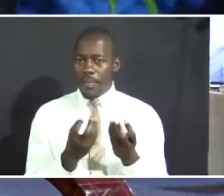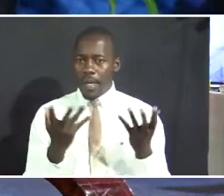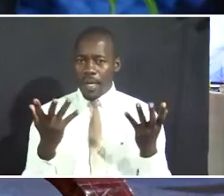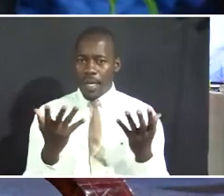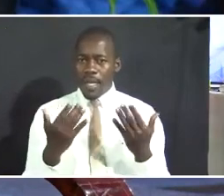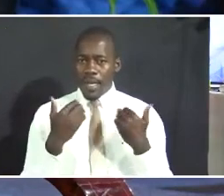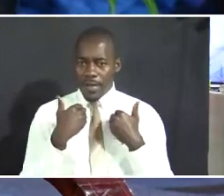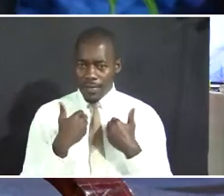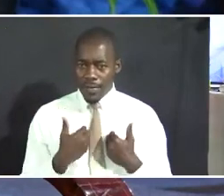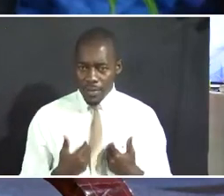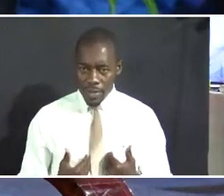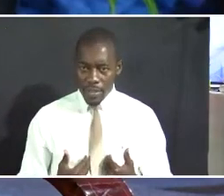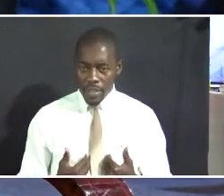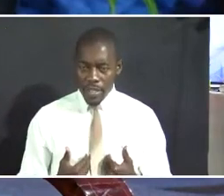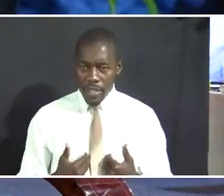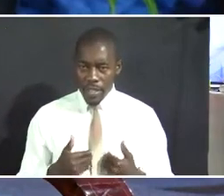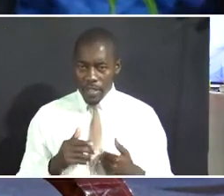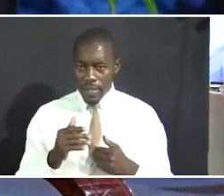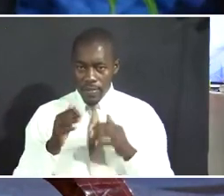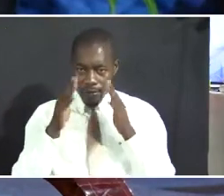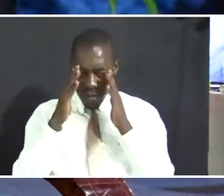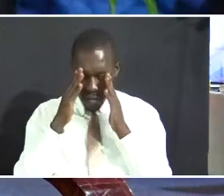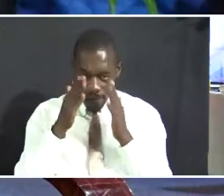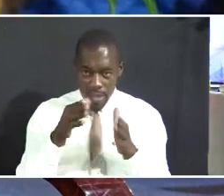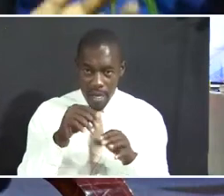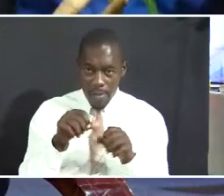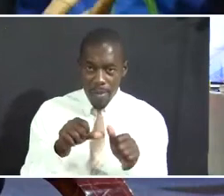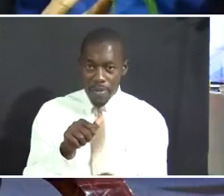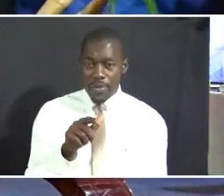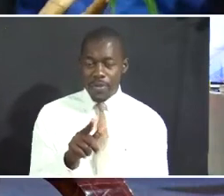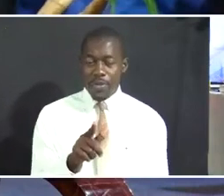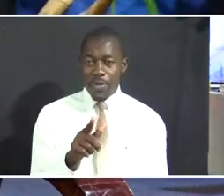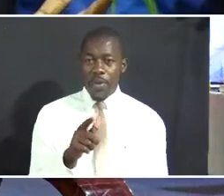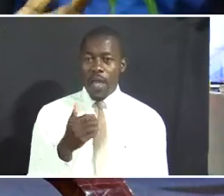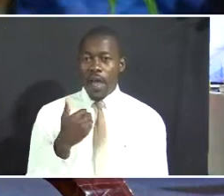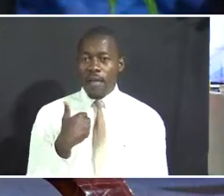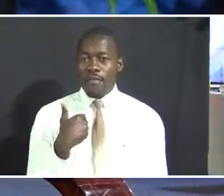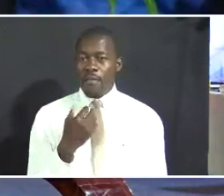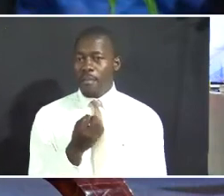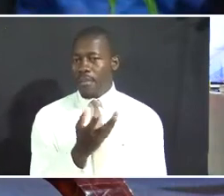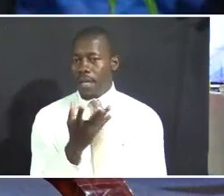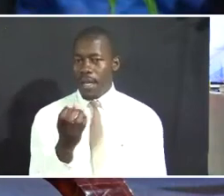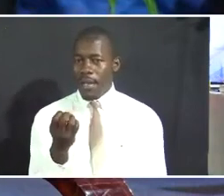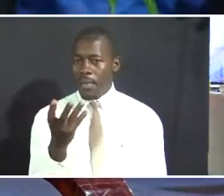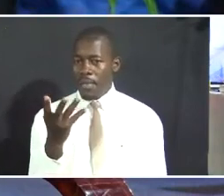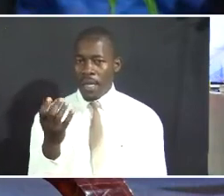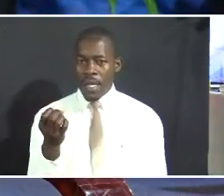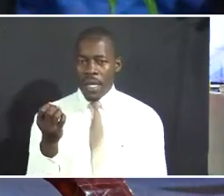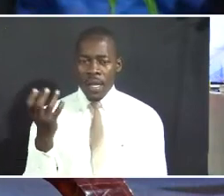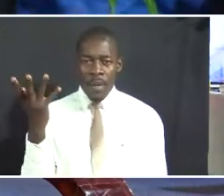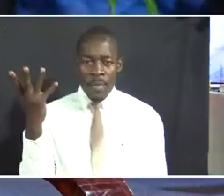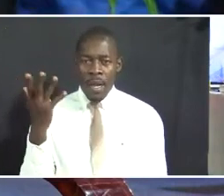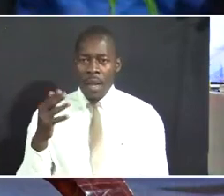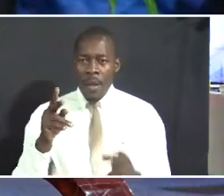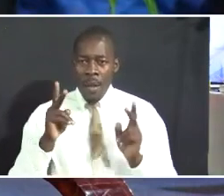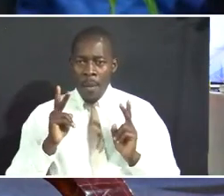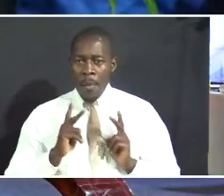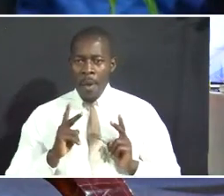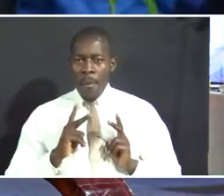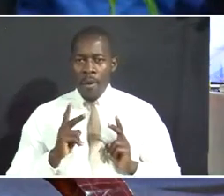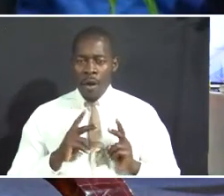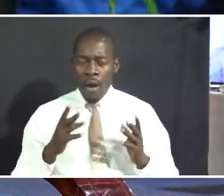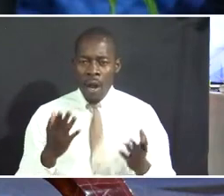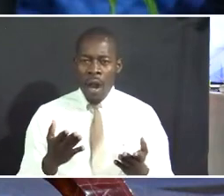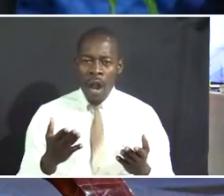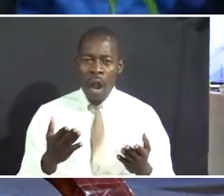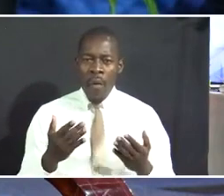Adventist schools or Christian settings. They are all out there. Like when we had a fight in Maxwell, we